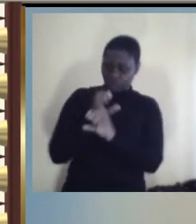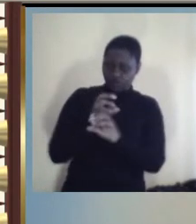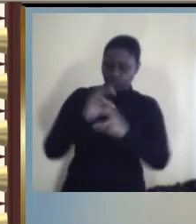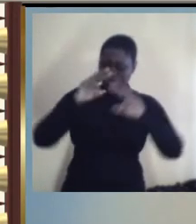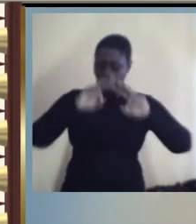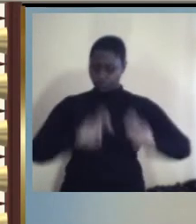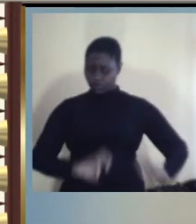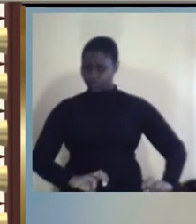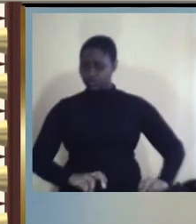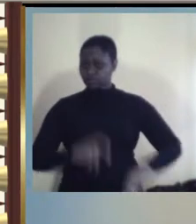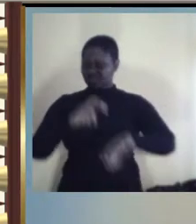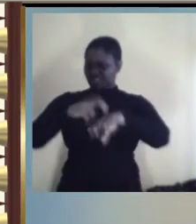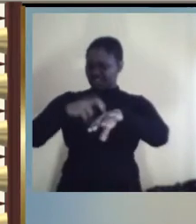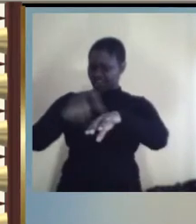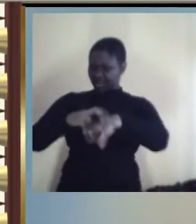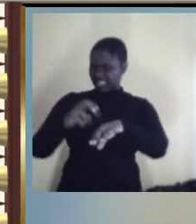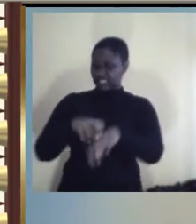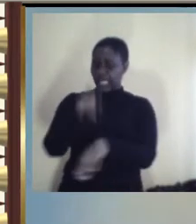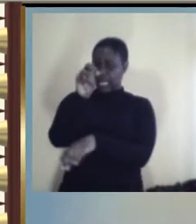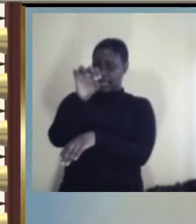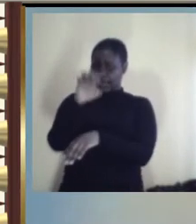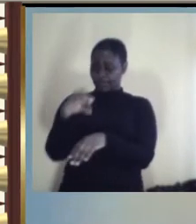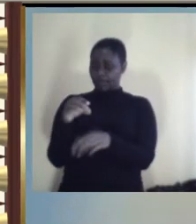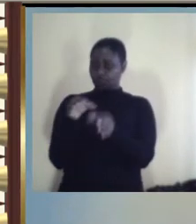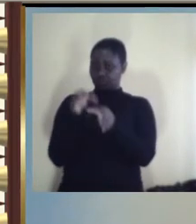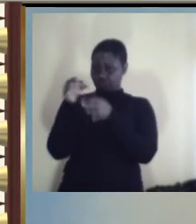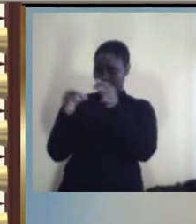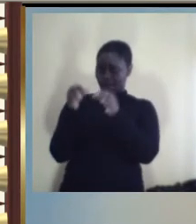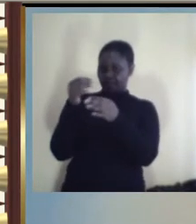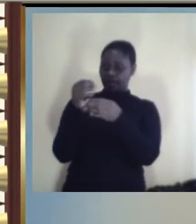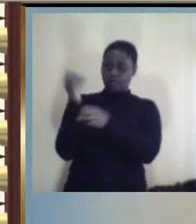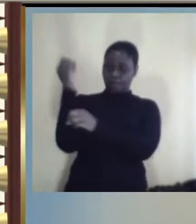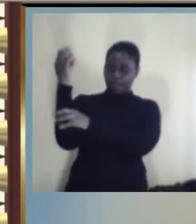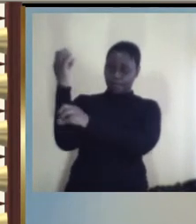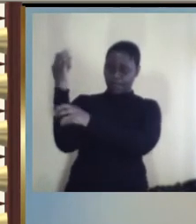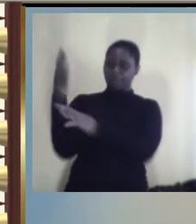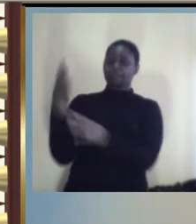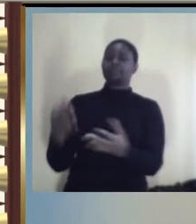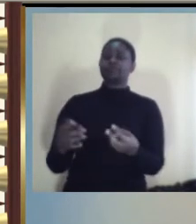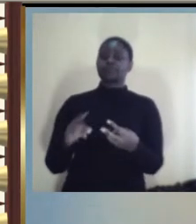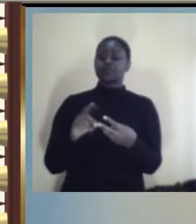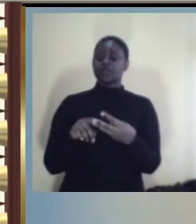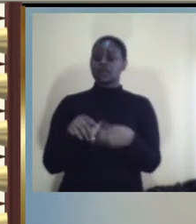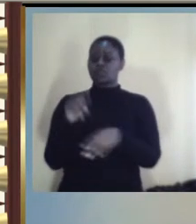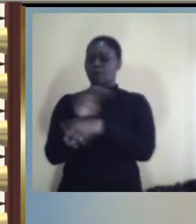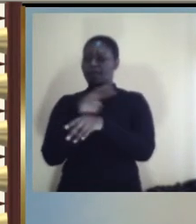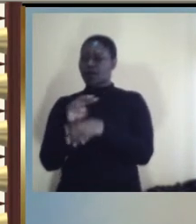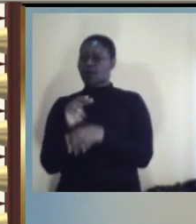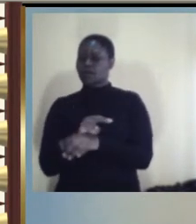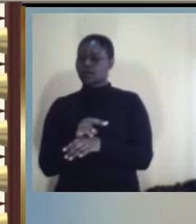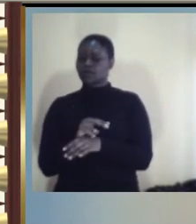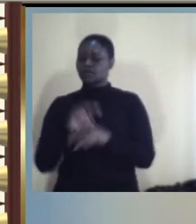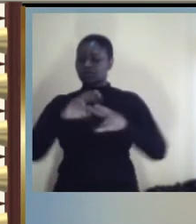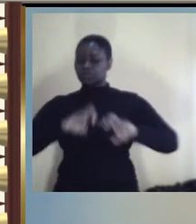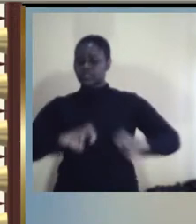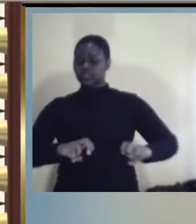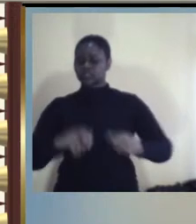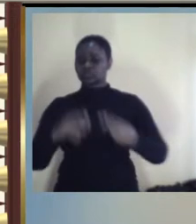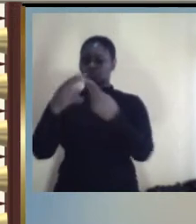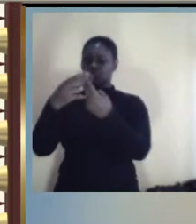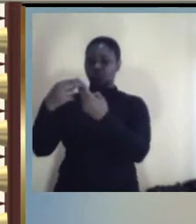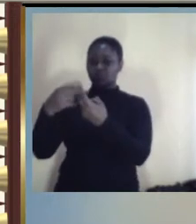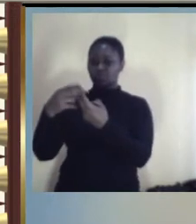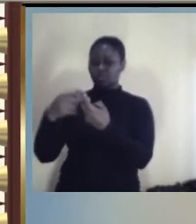research units, as the MEC has mentioned in the presentation, to fast track its research units